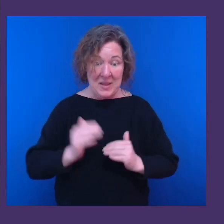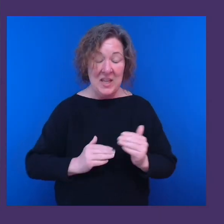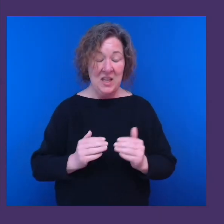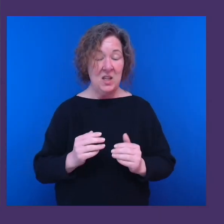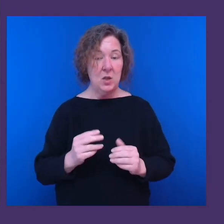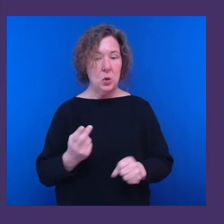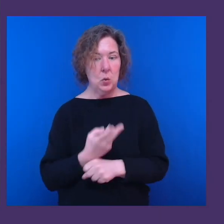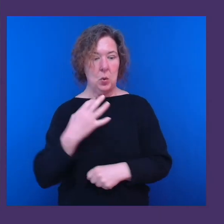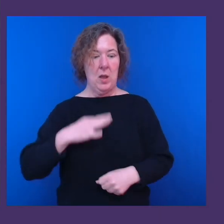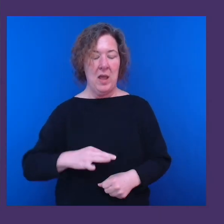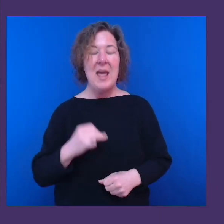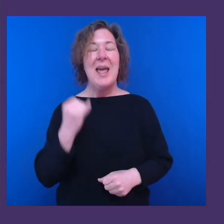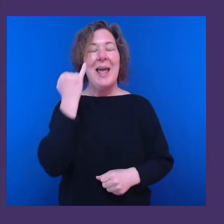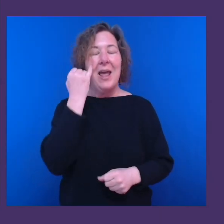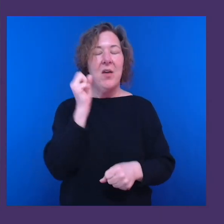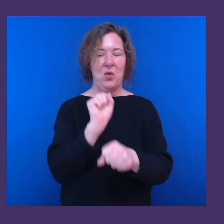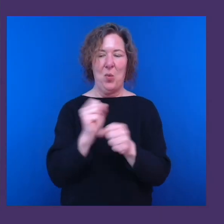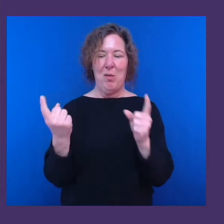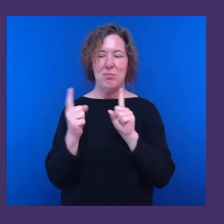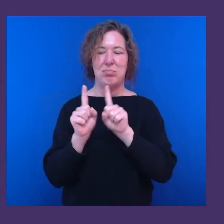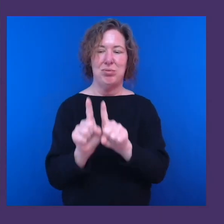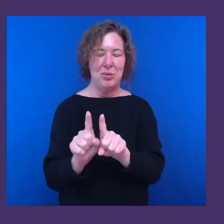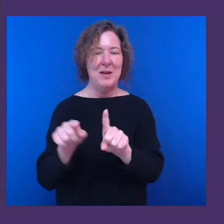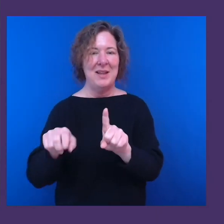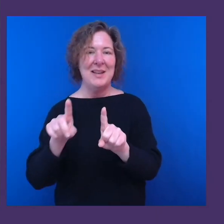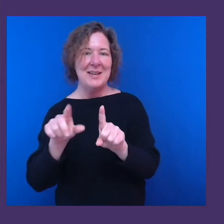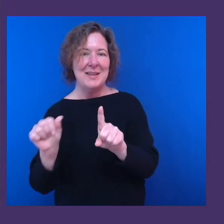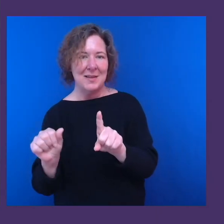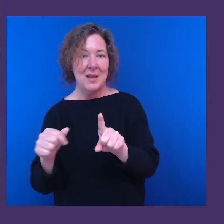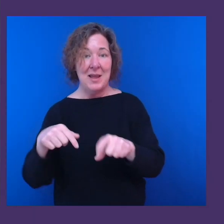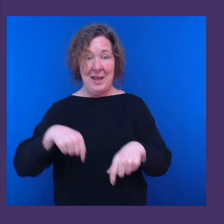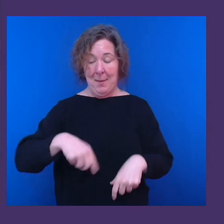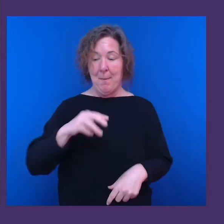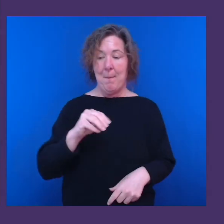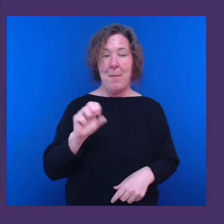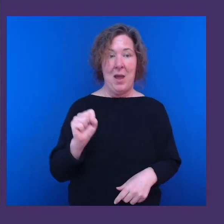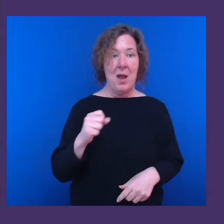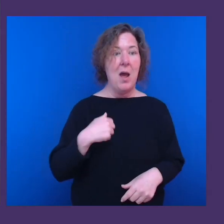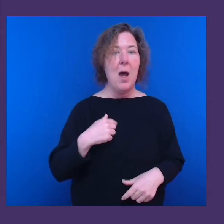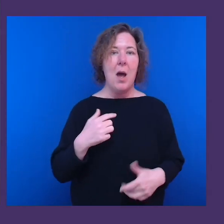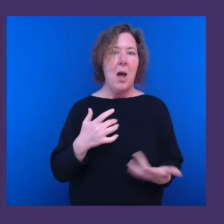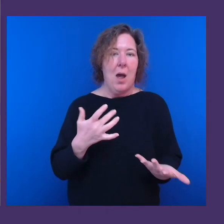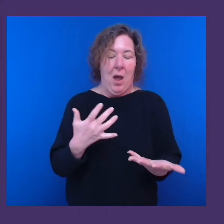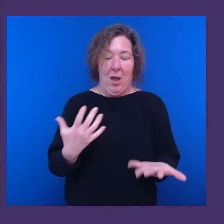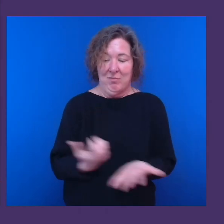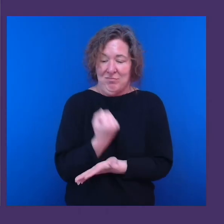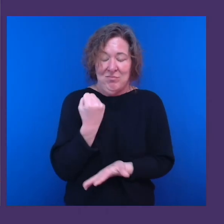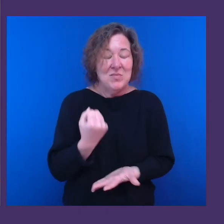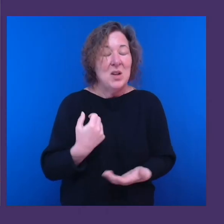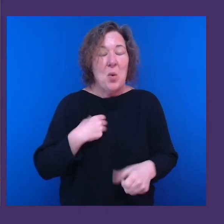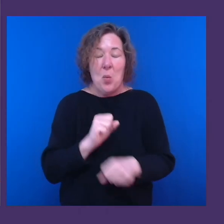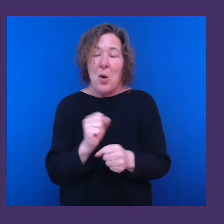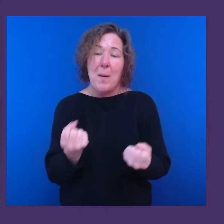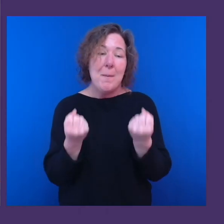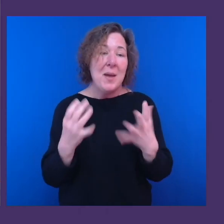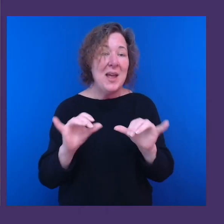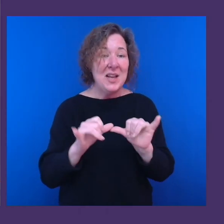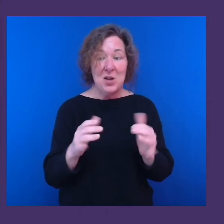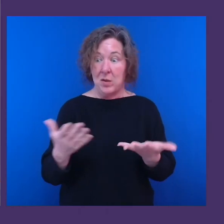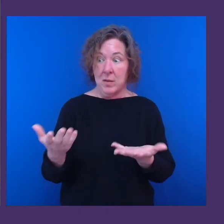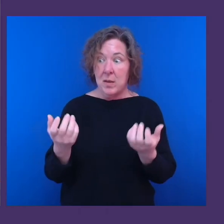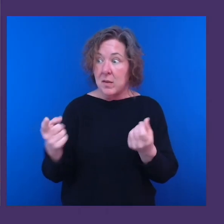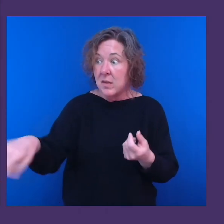disability. In Microsoft, I'm privileged to work alongside many engineers, and some of them are new engineers